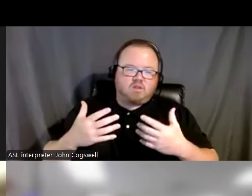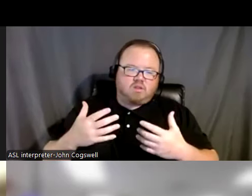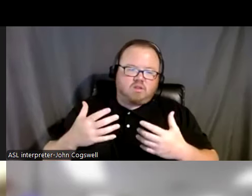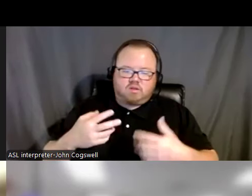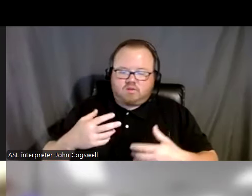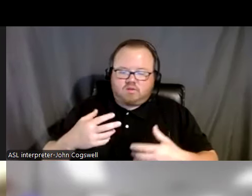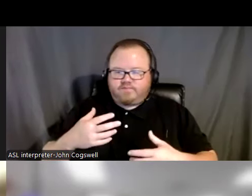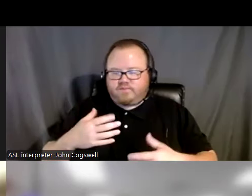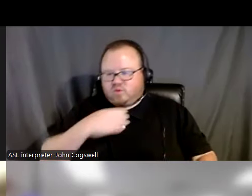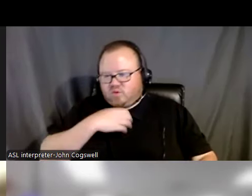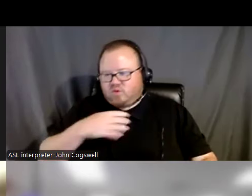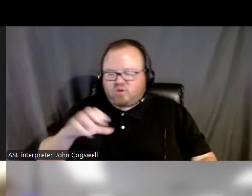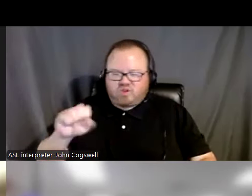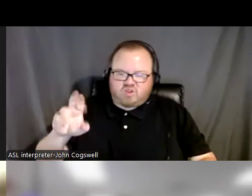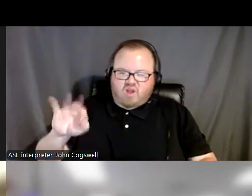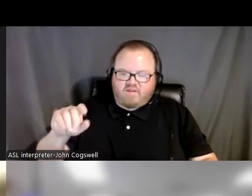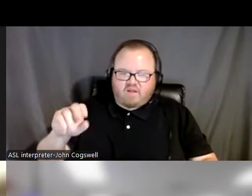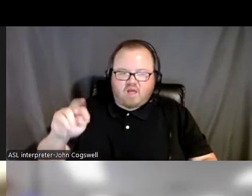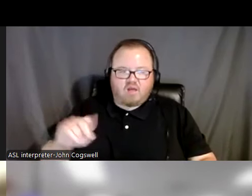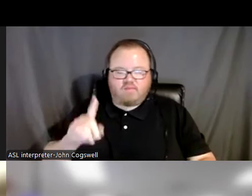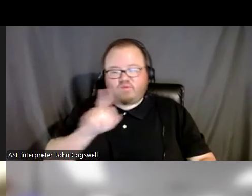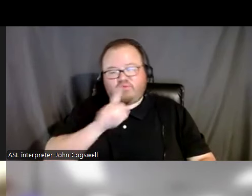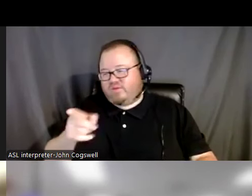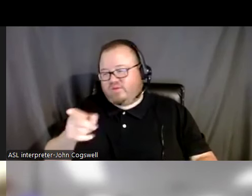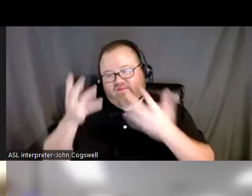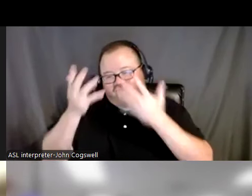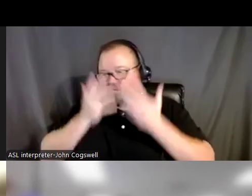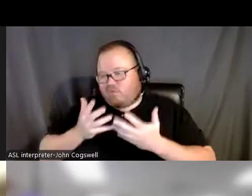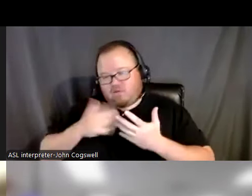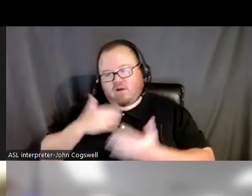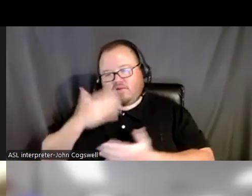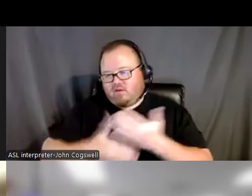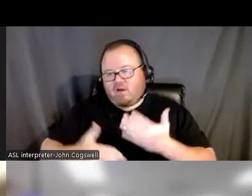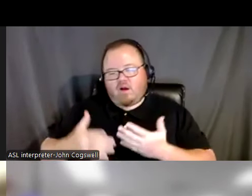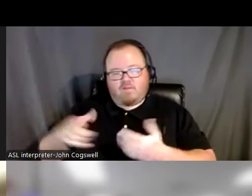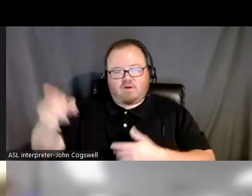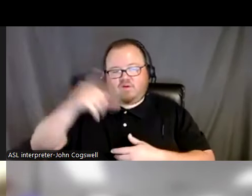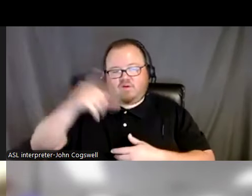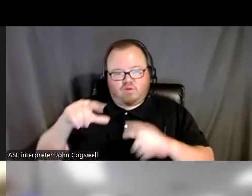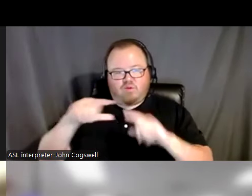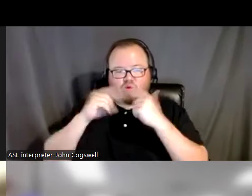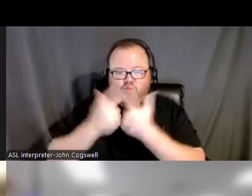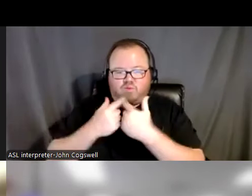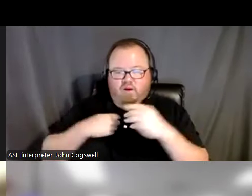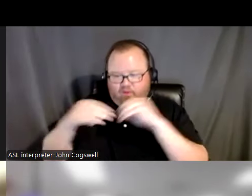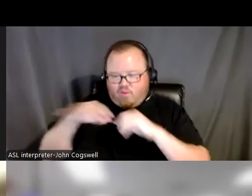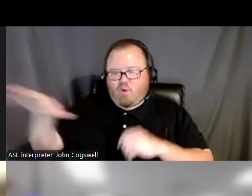the next slide, the reality, and this is unfortunate, there are some work groups out there.